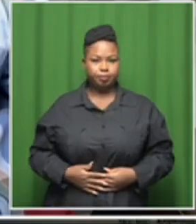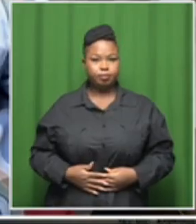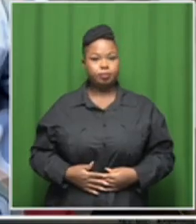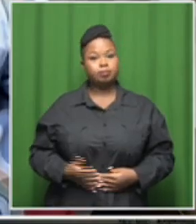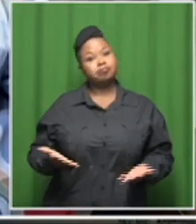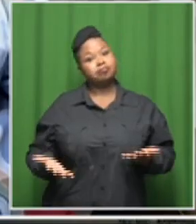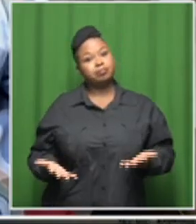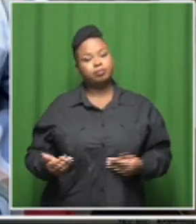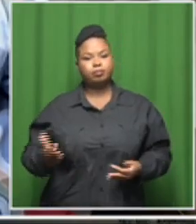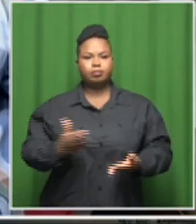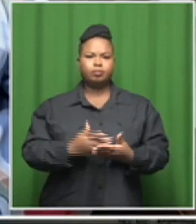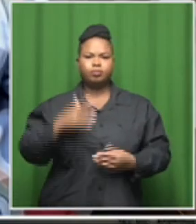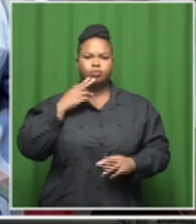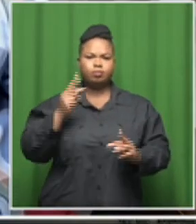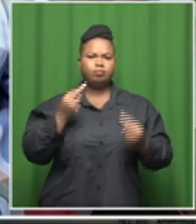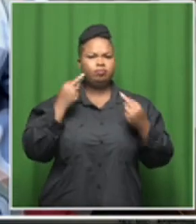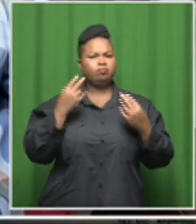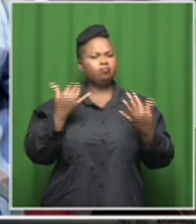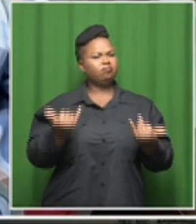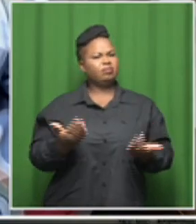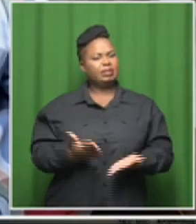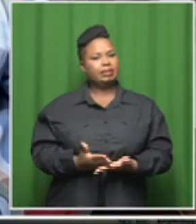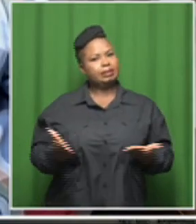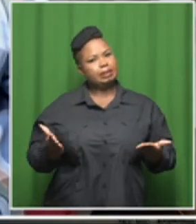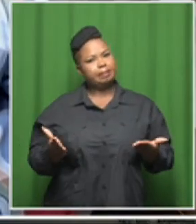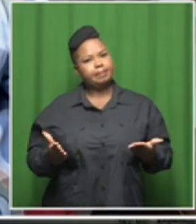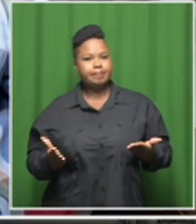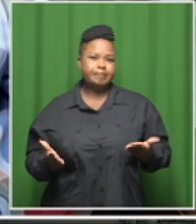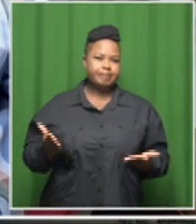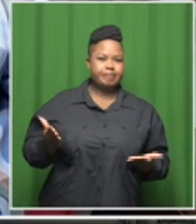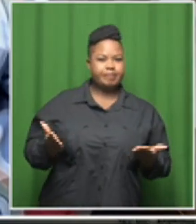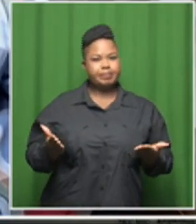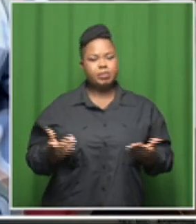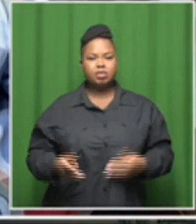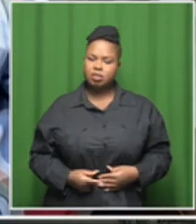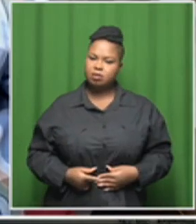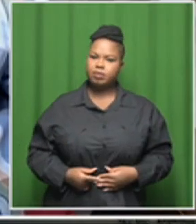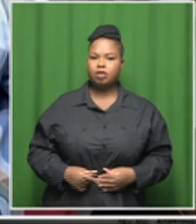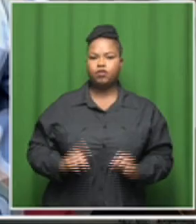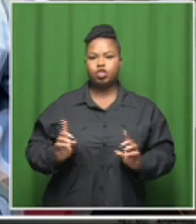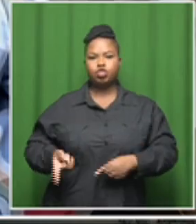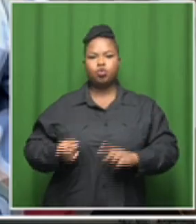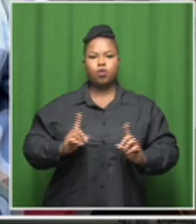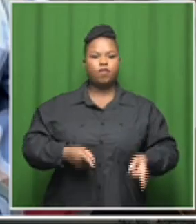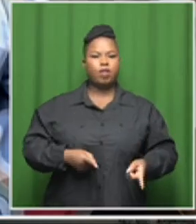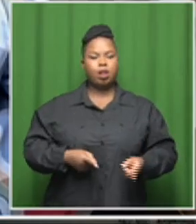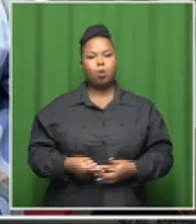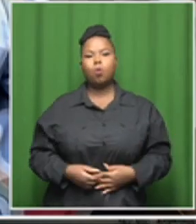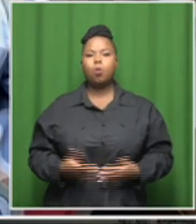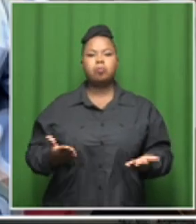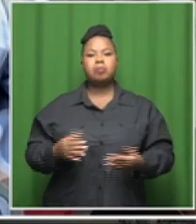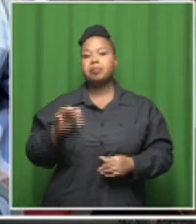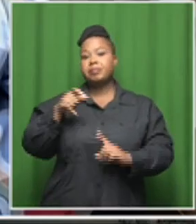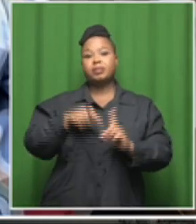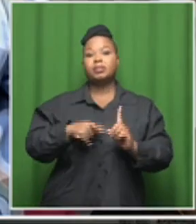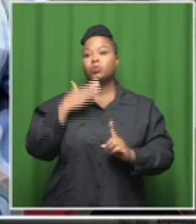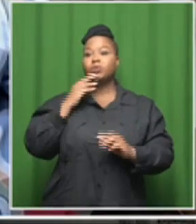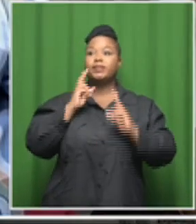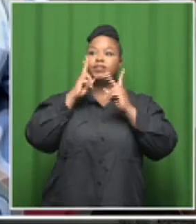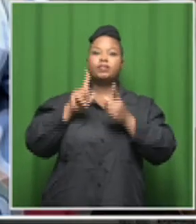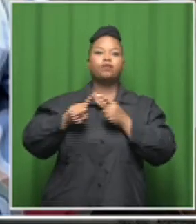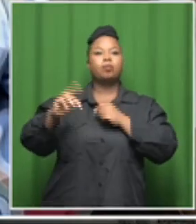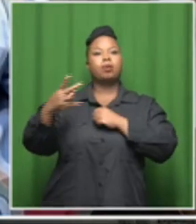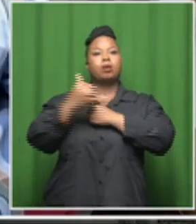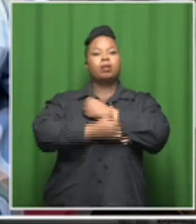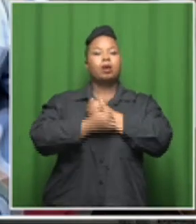for those watching this and not quite au fait with the concept of a Stokvel, or maybe someone's visiting from another country